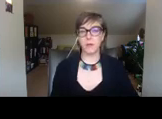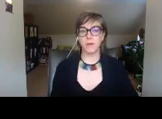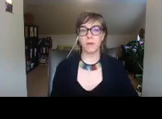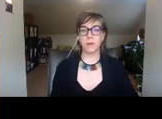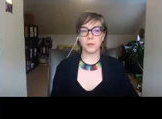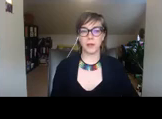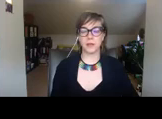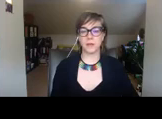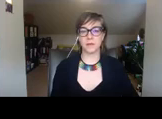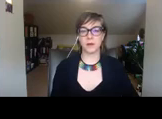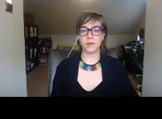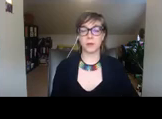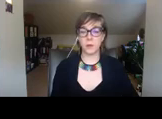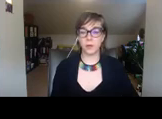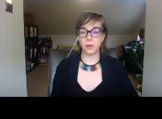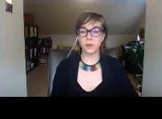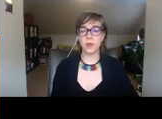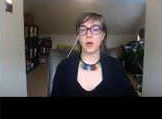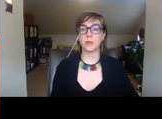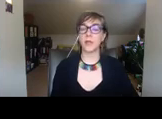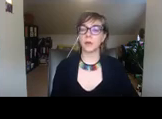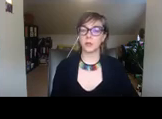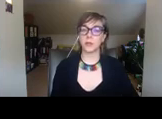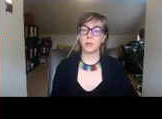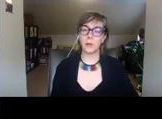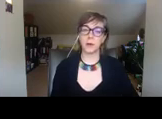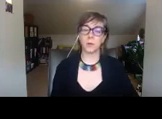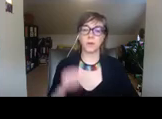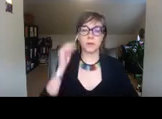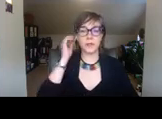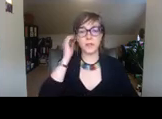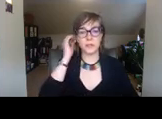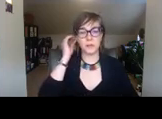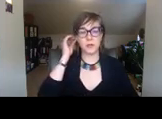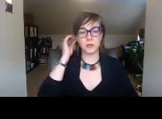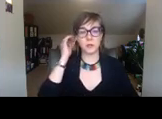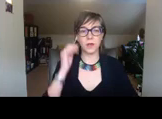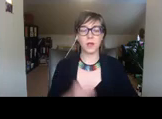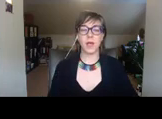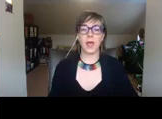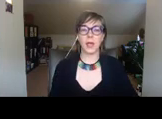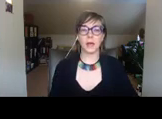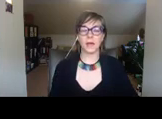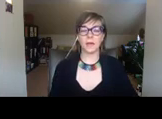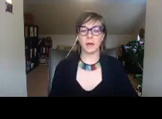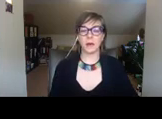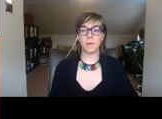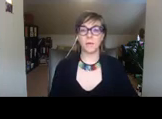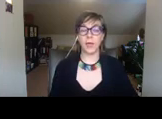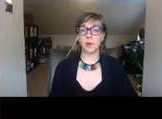really from the perspective of interpreters, looking also a little bit about what facilities have been doing,